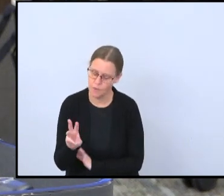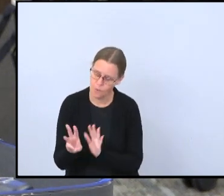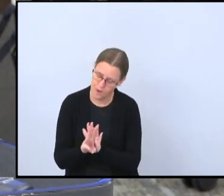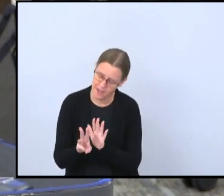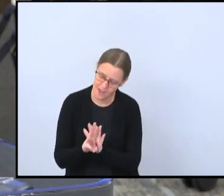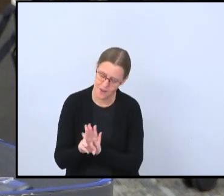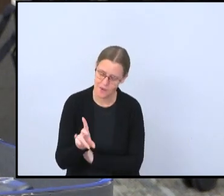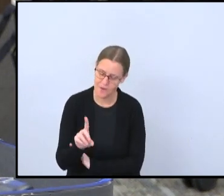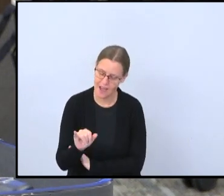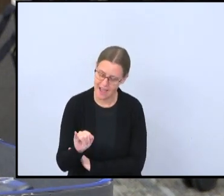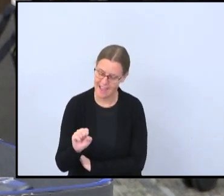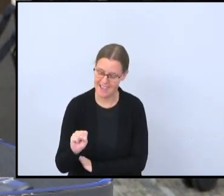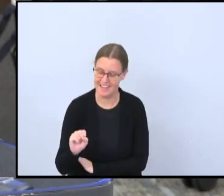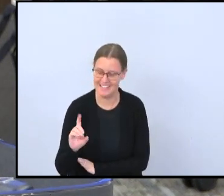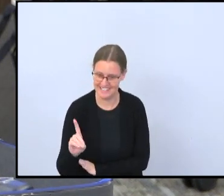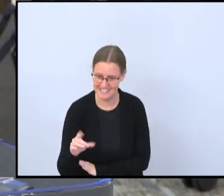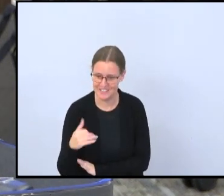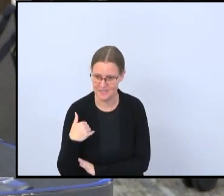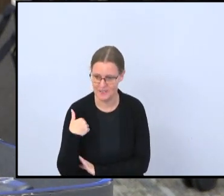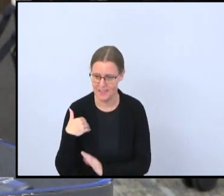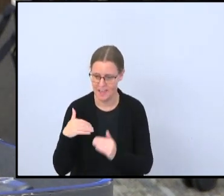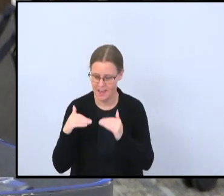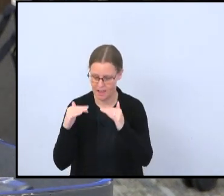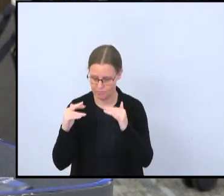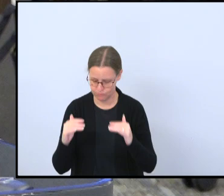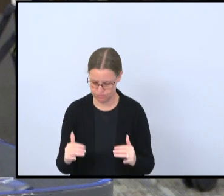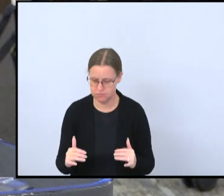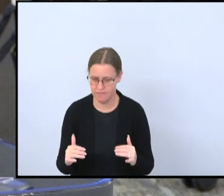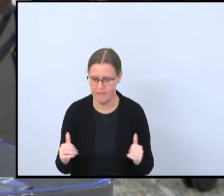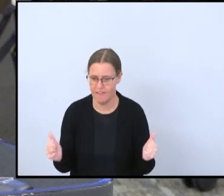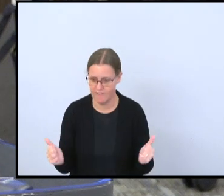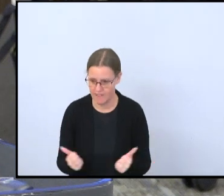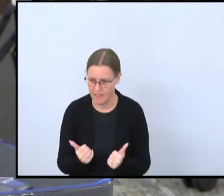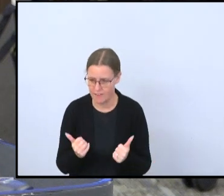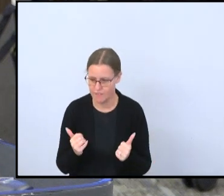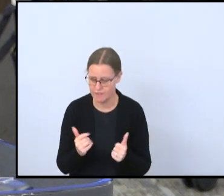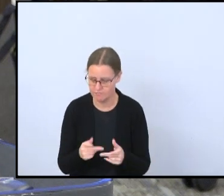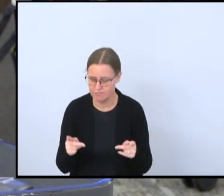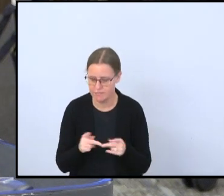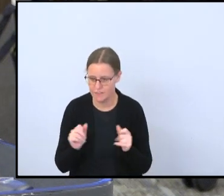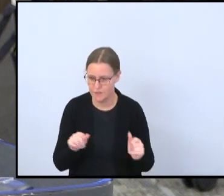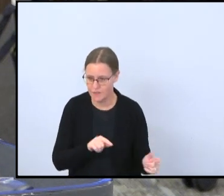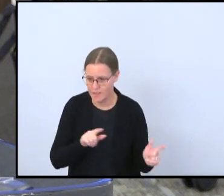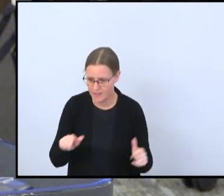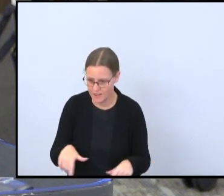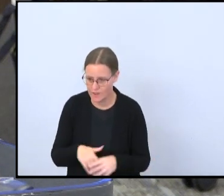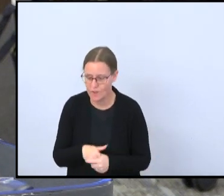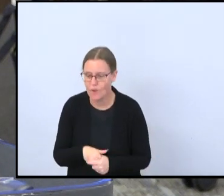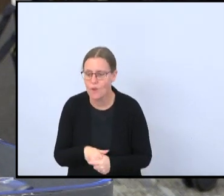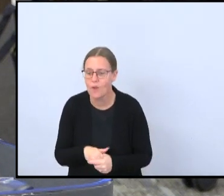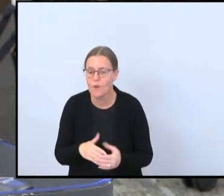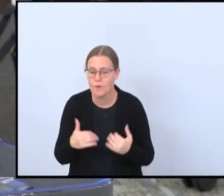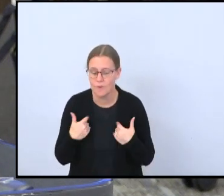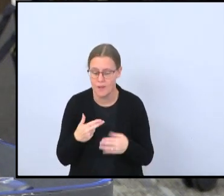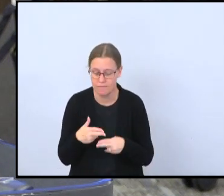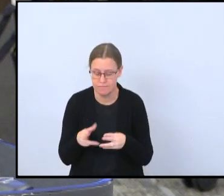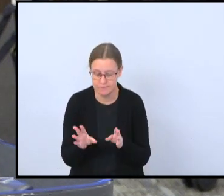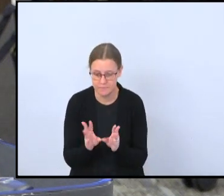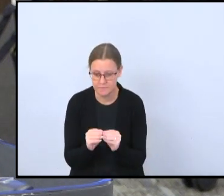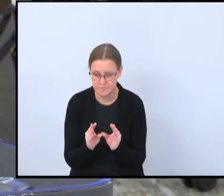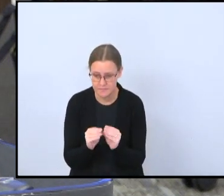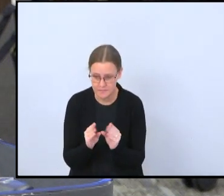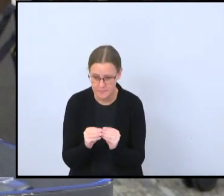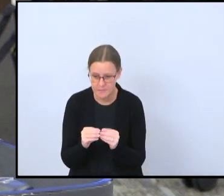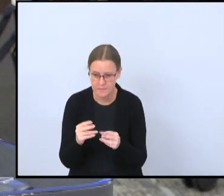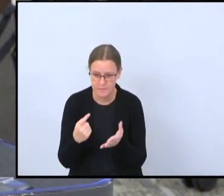wacoisd.org/elections. May 14th, there will be a brief meeting at 1:30 to canvass our election results. And then